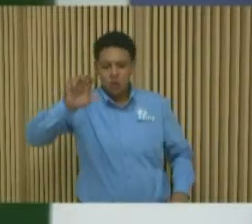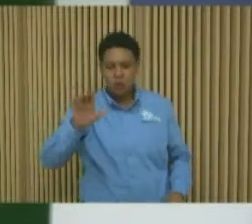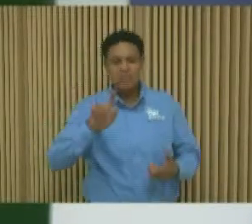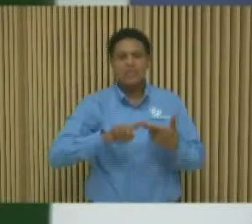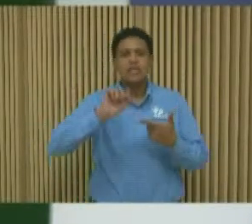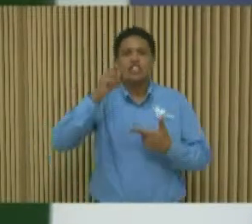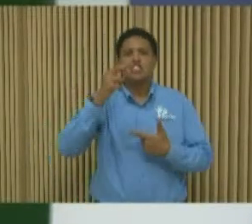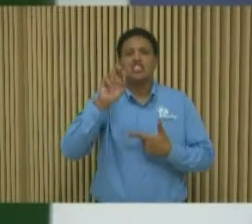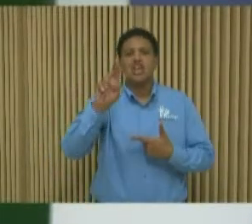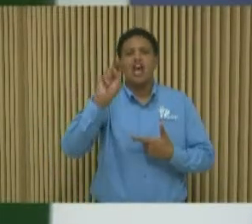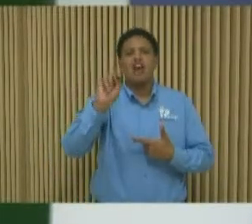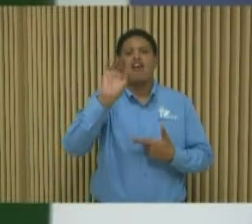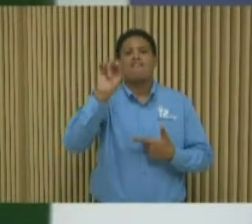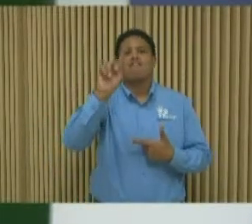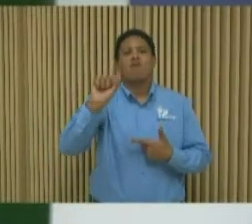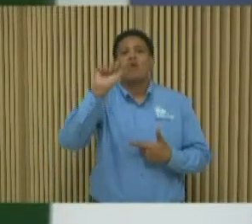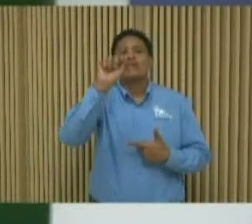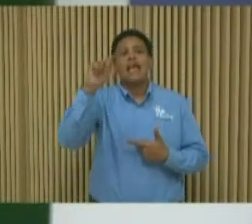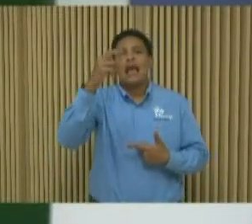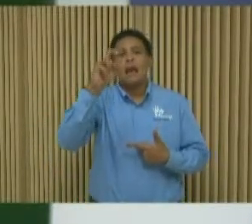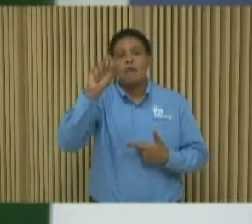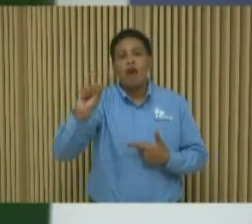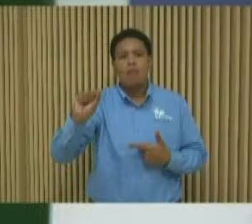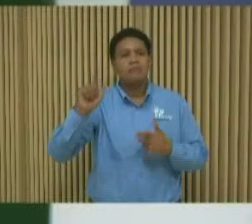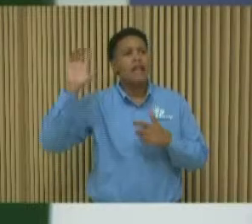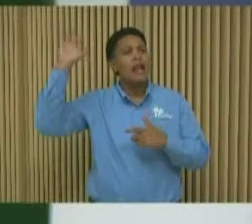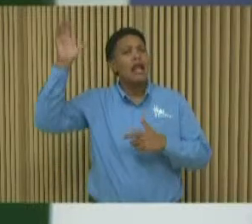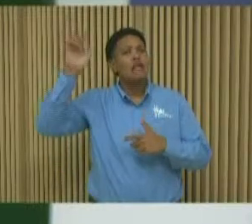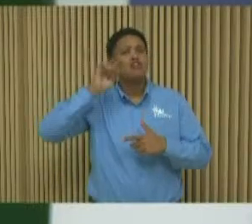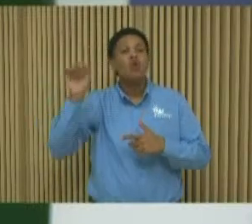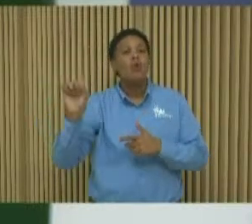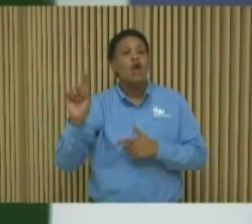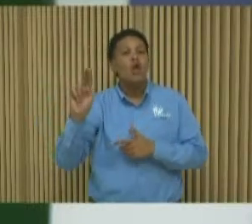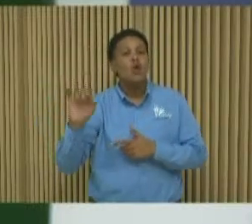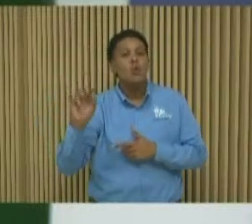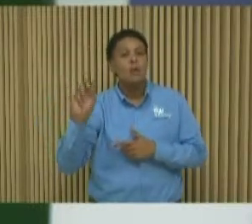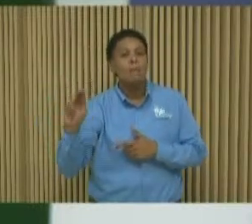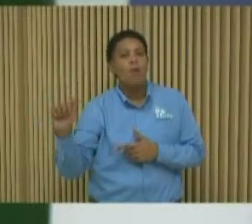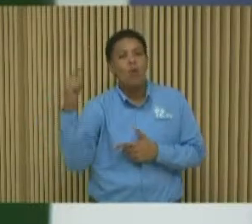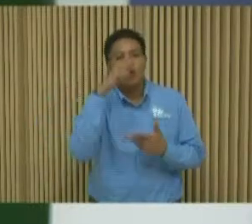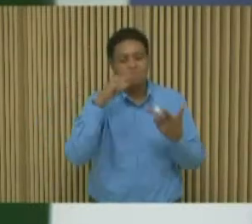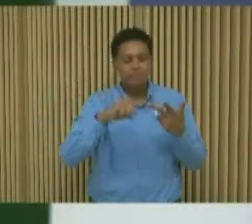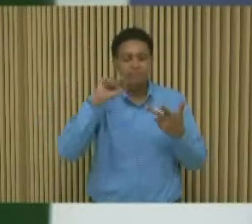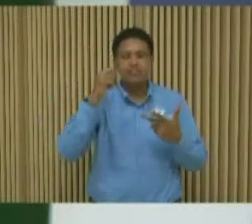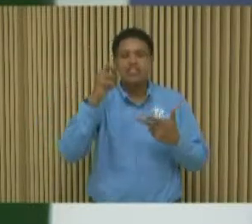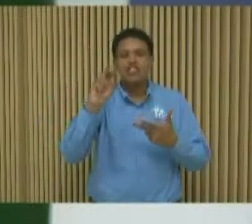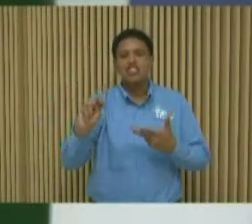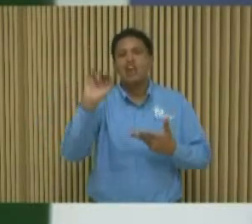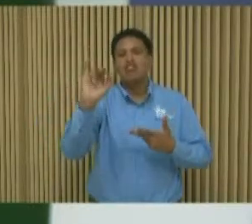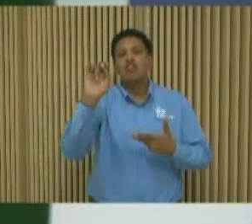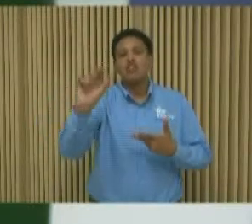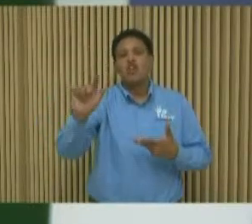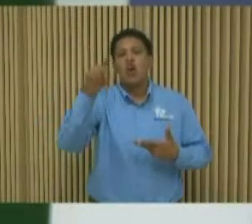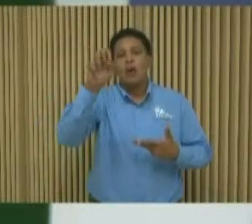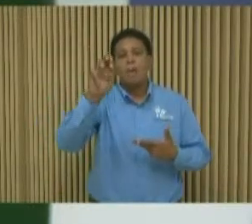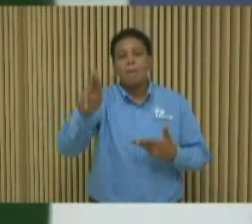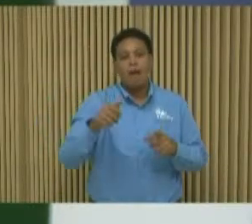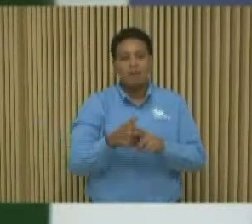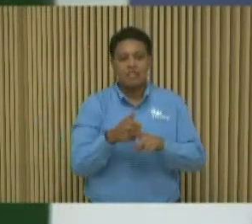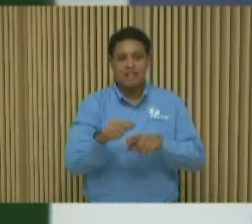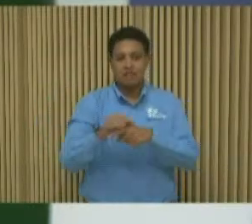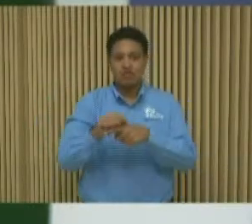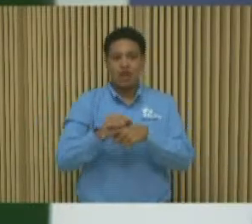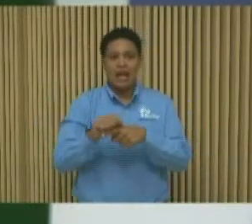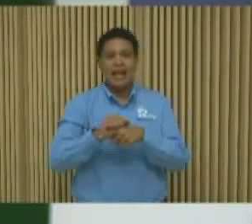Sharon Folks Abrams, lecturer at the Faculty of Law, UWI Mona, Mrs. Sharon Young Palmer, Training and Mediation Manager